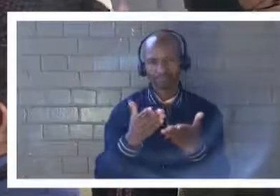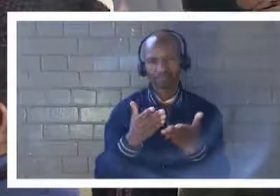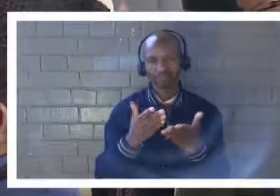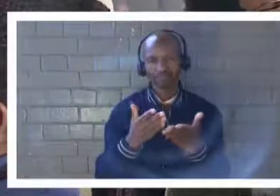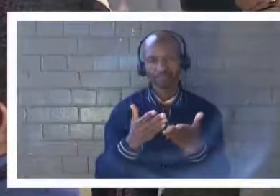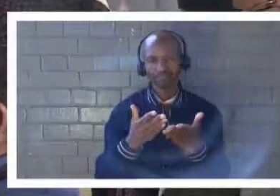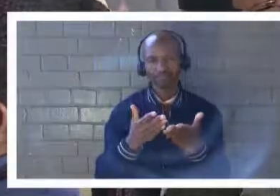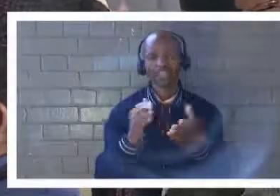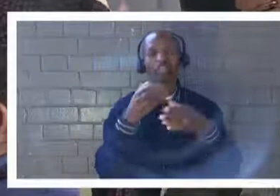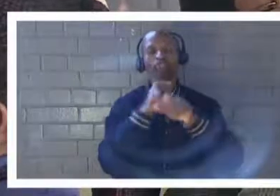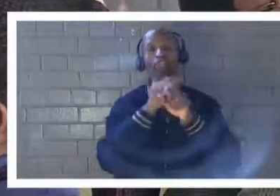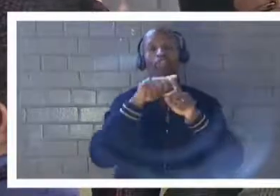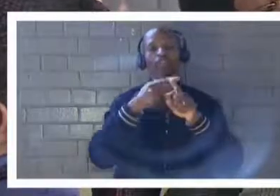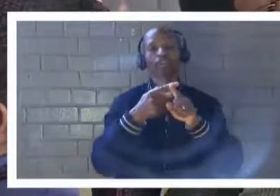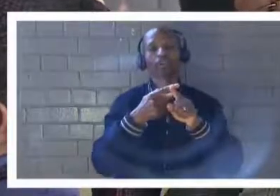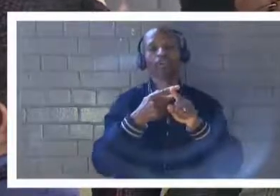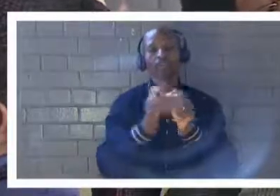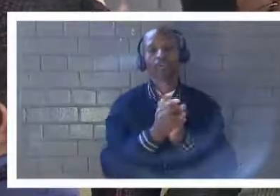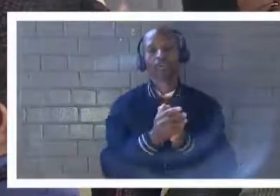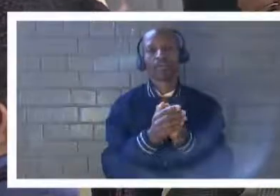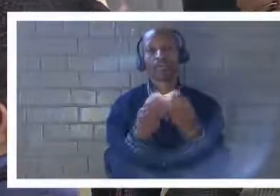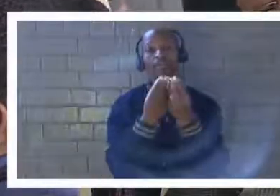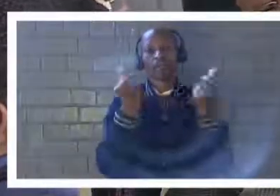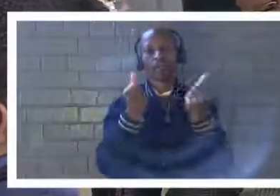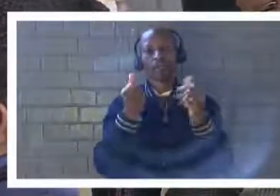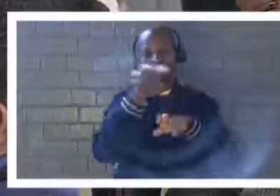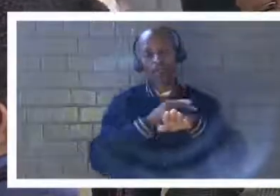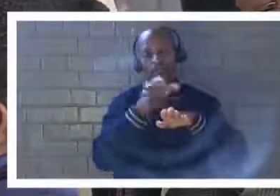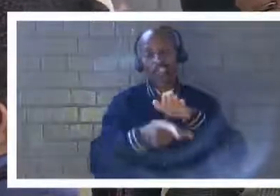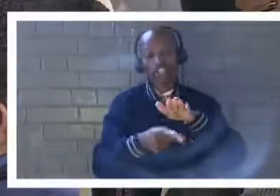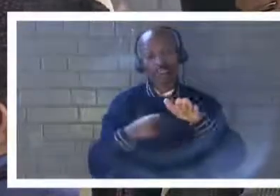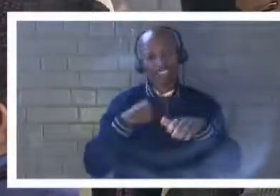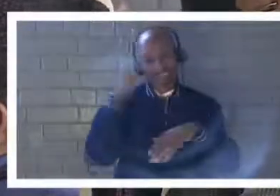to execute minor projects, I think